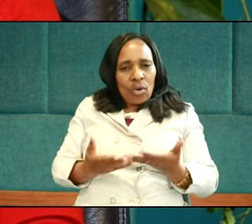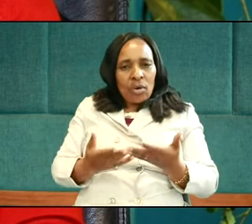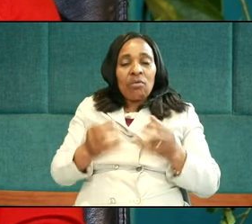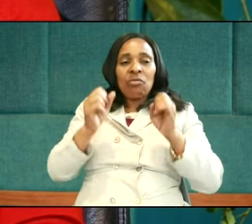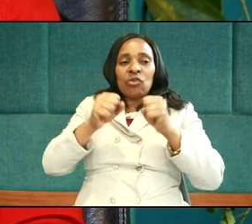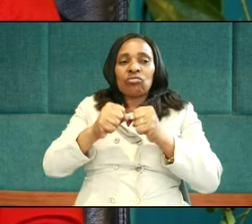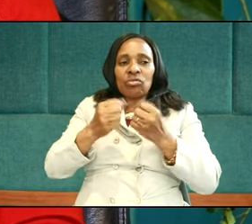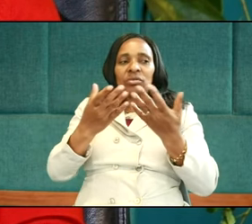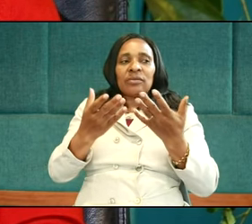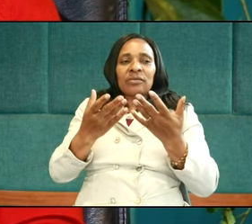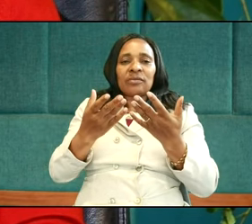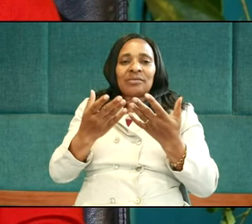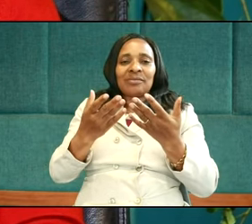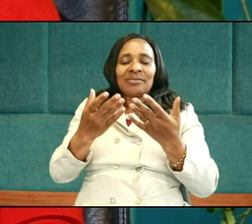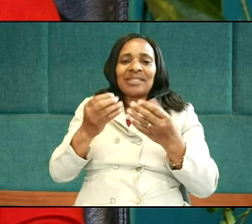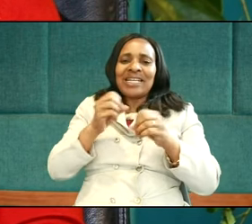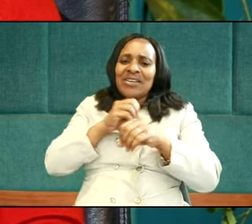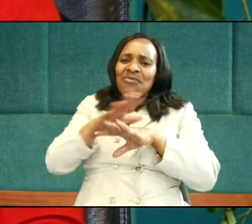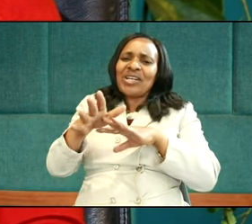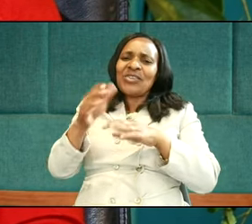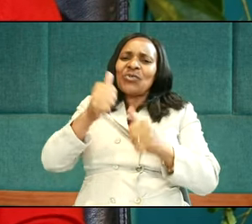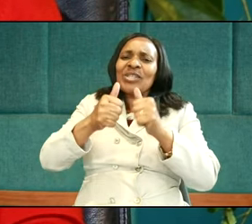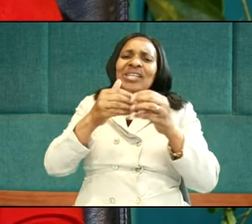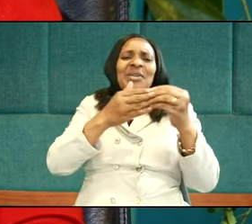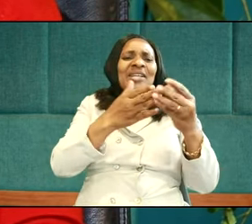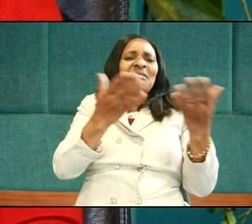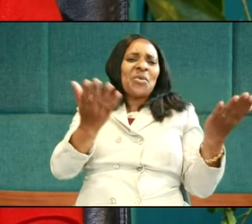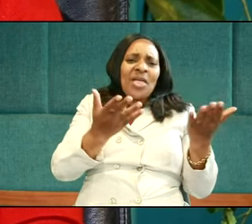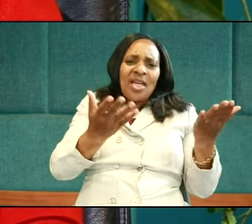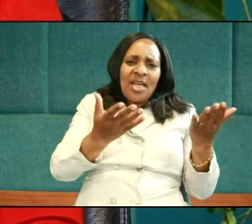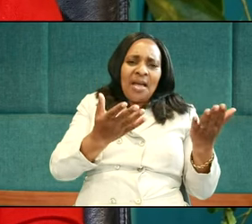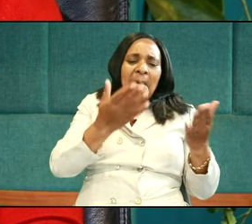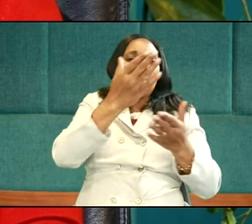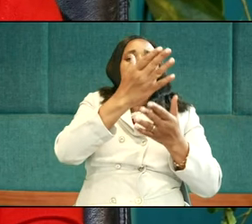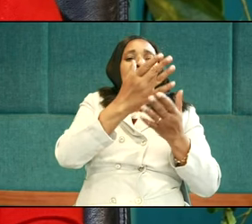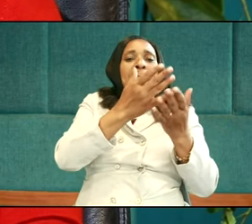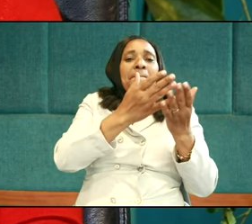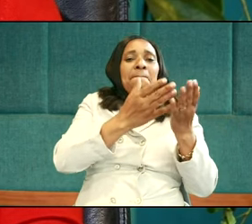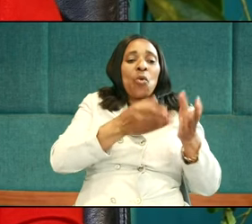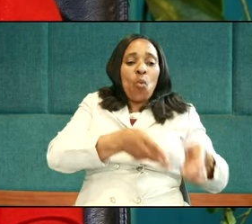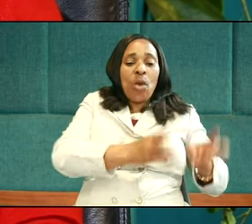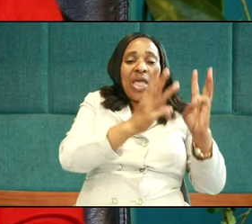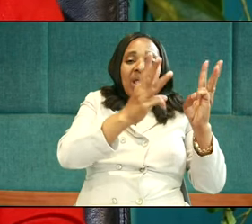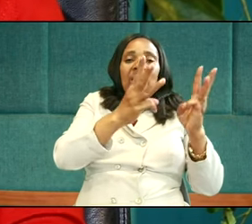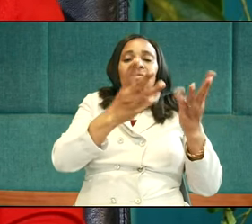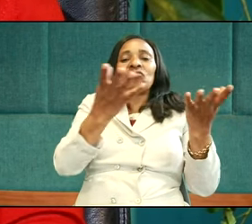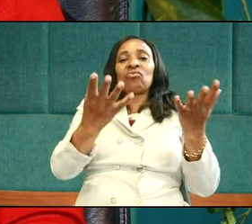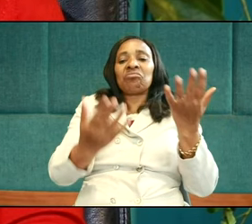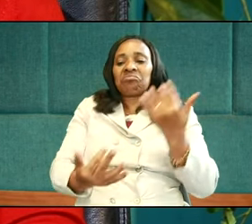will be the influence that will lead them to the path to hell.